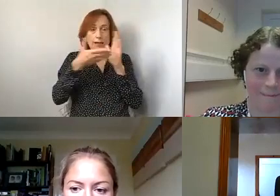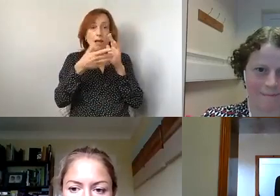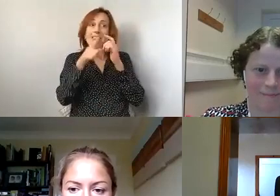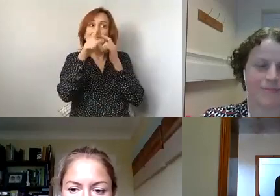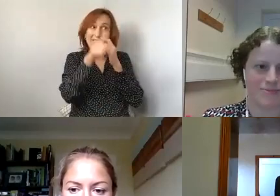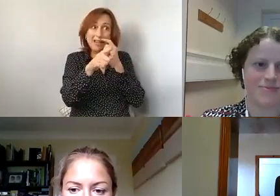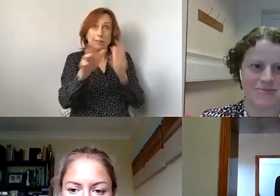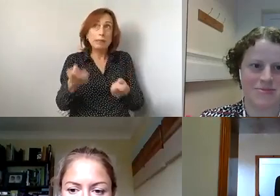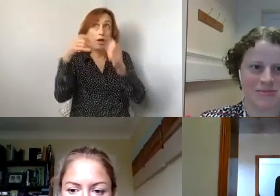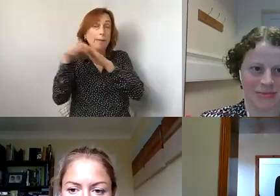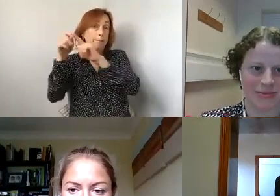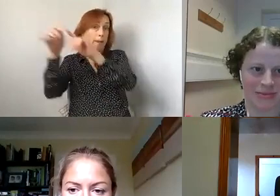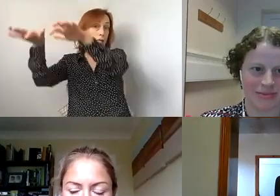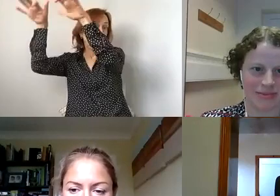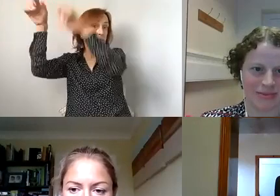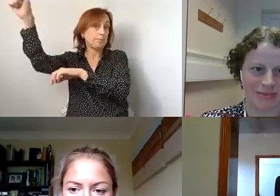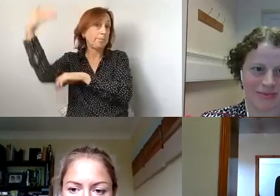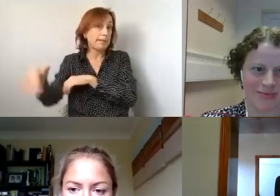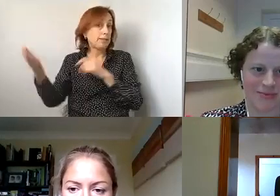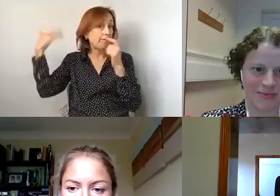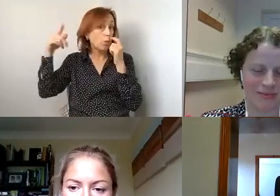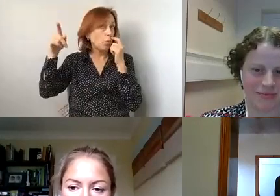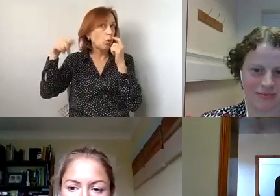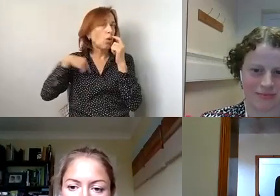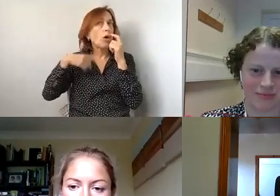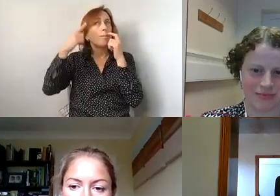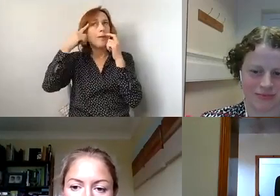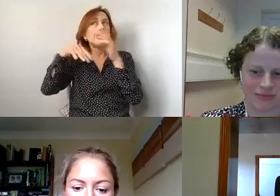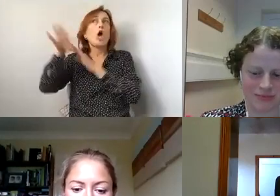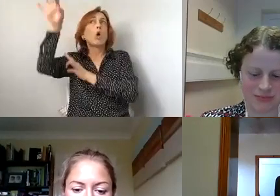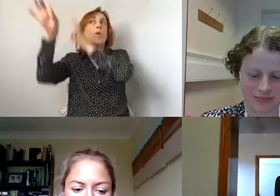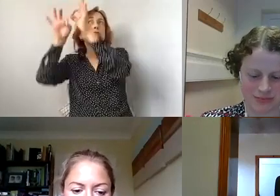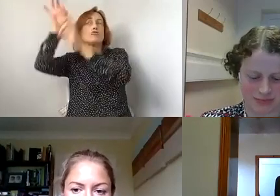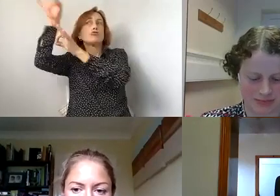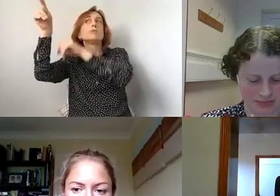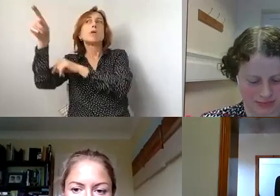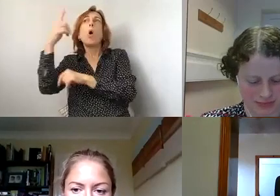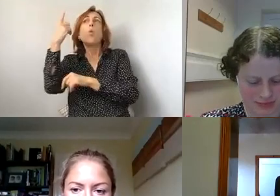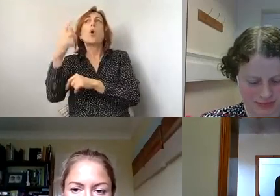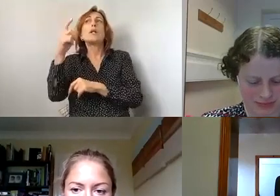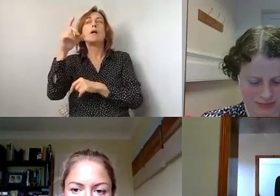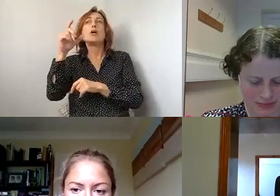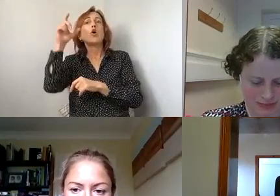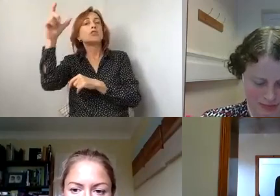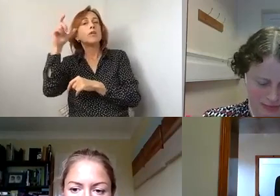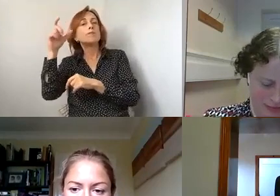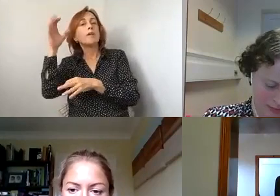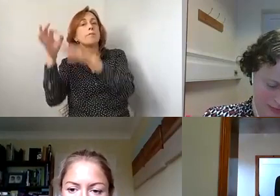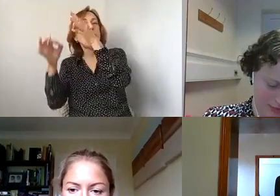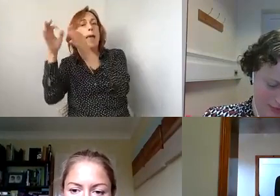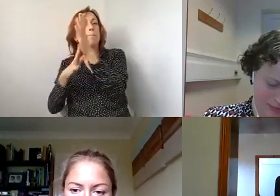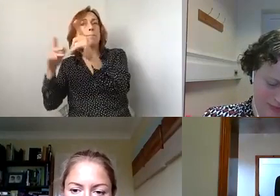in Parliament, actually, Stephen. I was in for questions. It was raised by a Conservative Member of Parliament, which was the question around